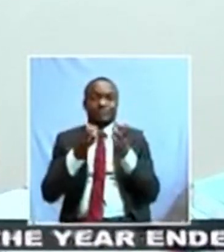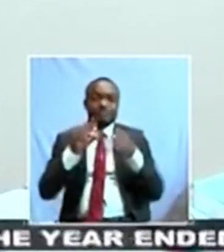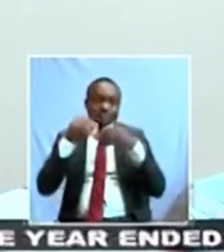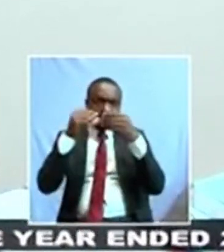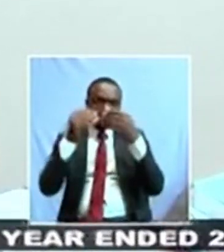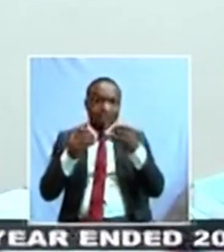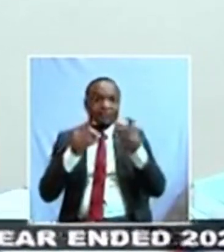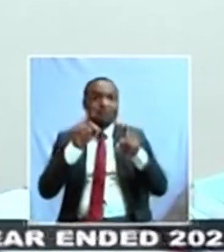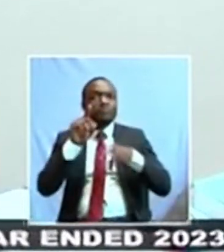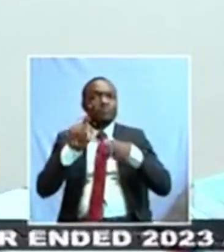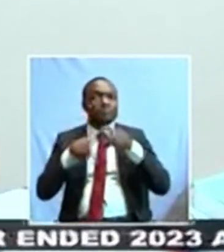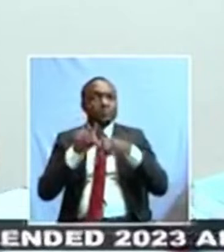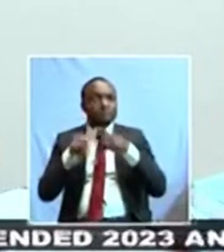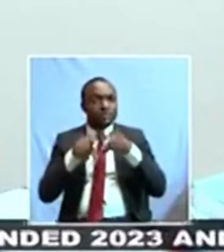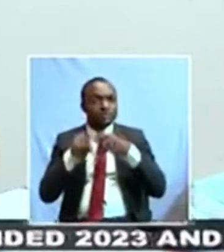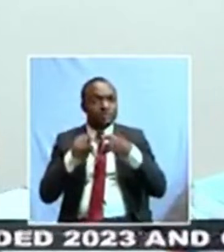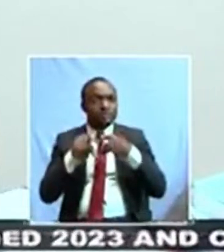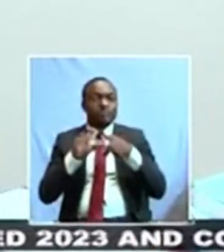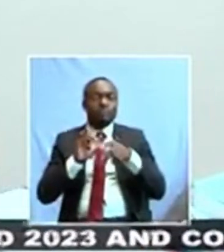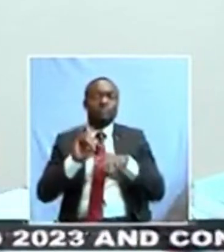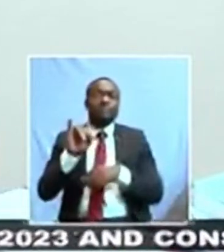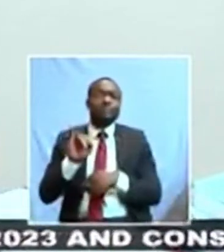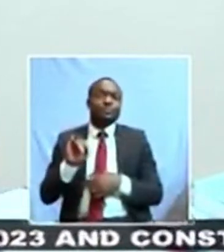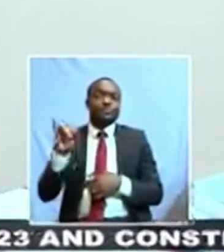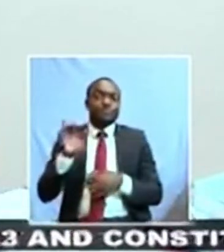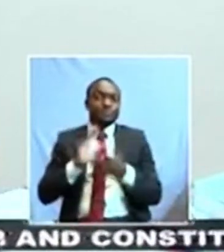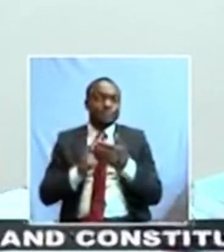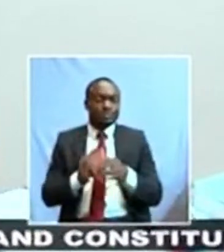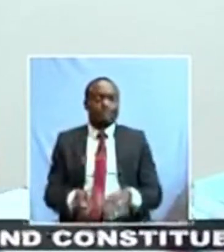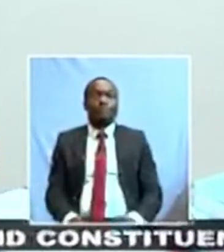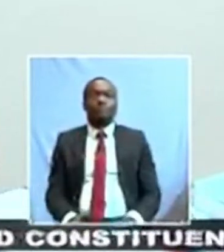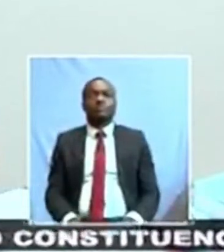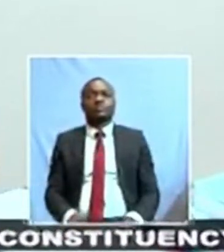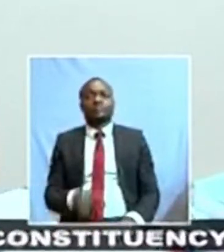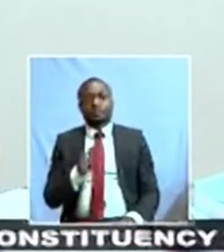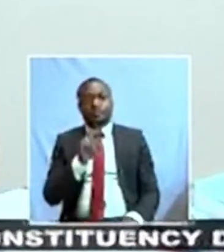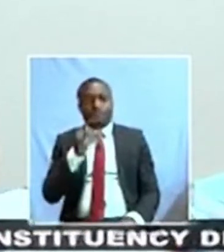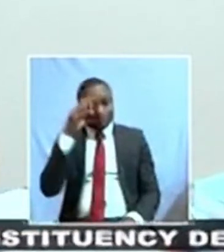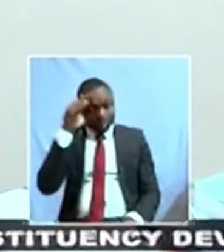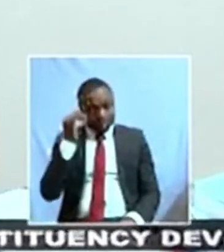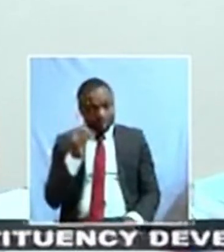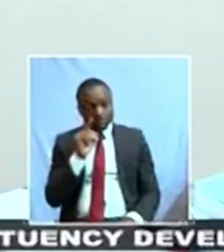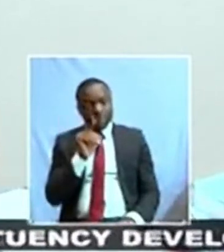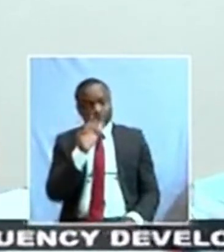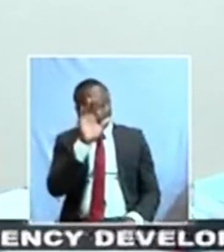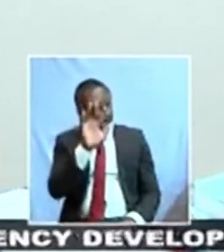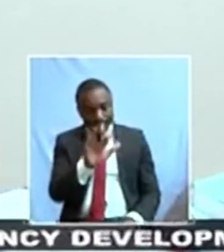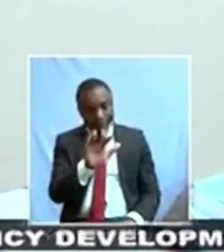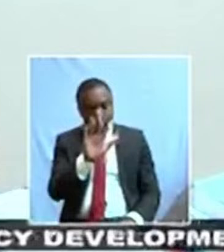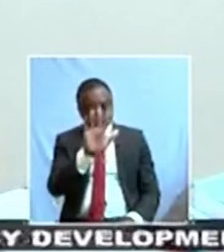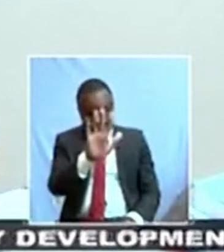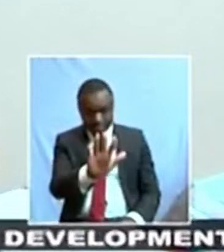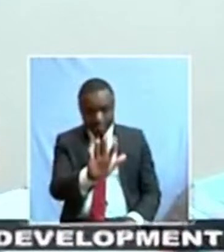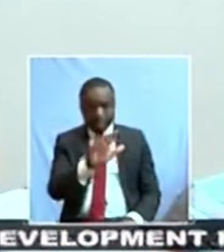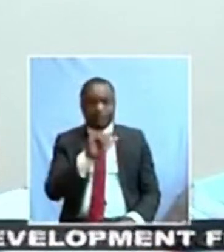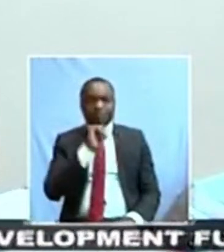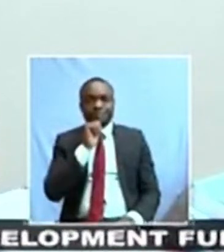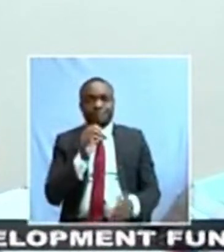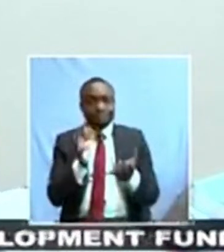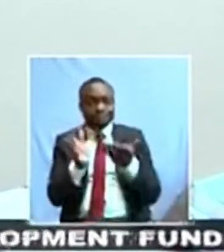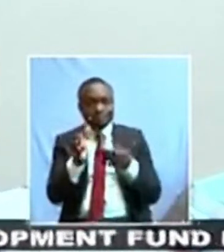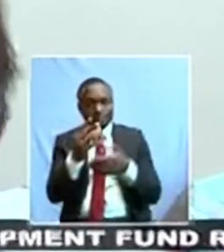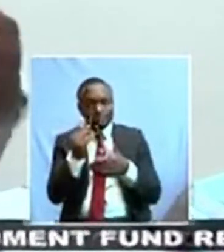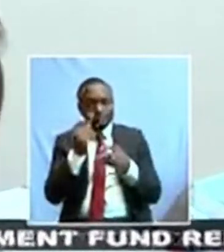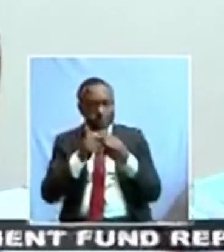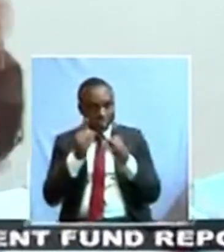delivery to the people of Itezhi. After all, that is why you exist for, and not to collect levies,